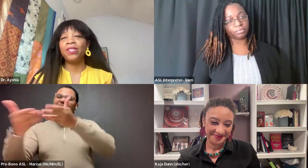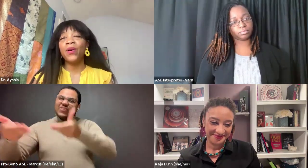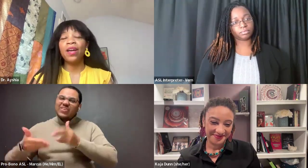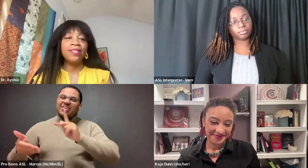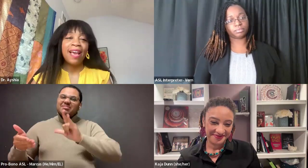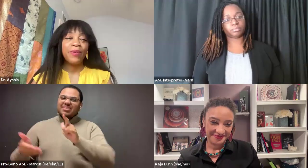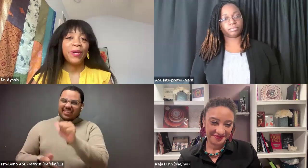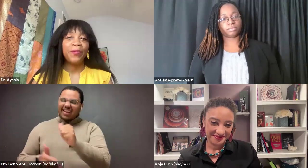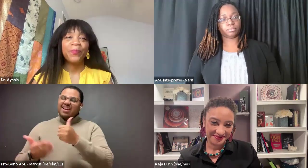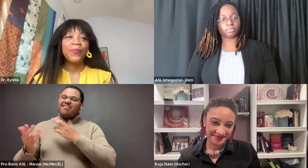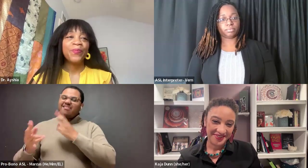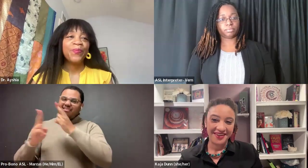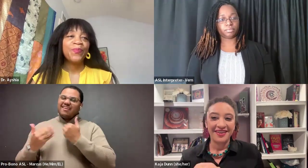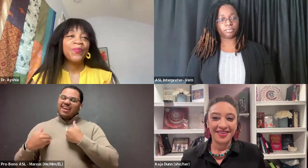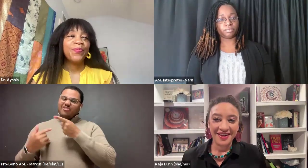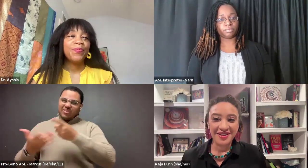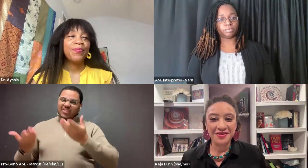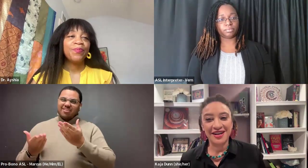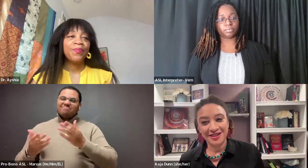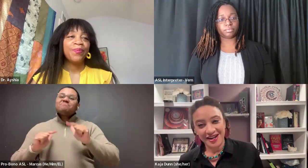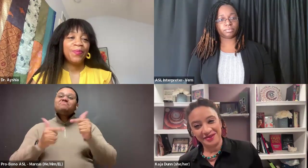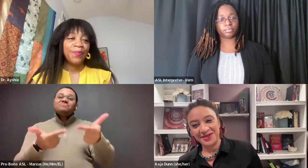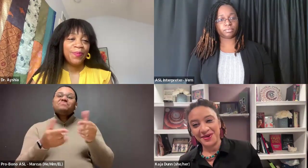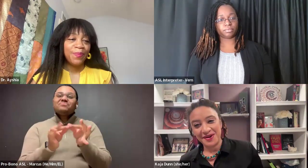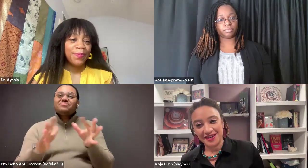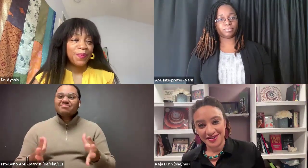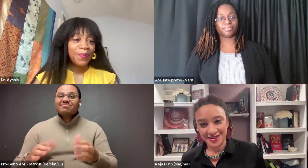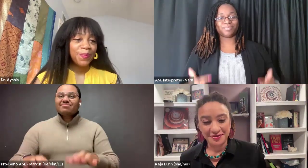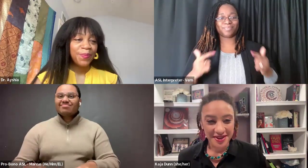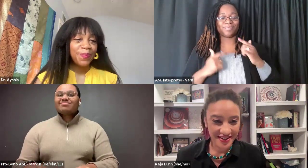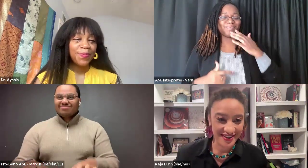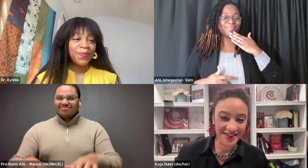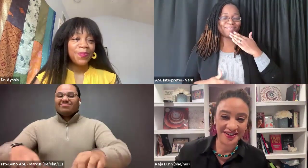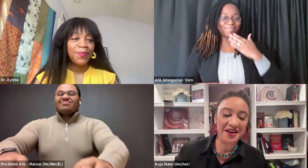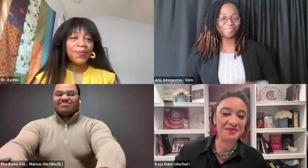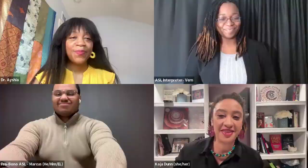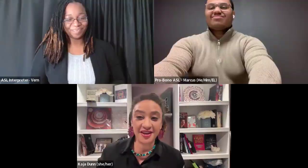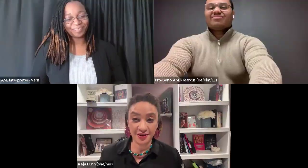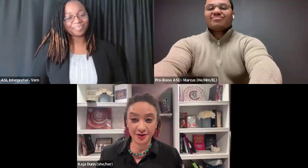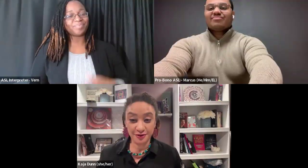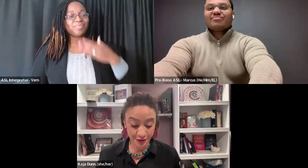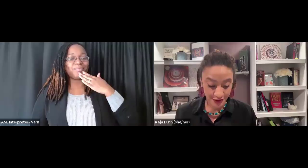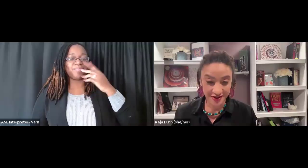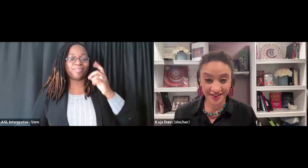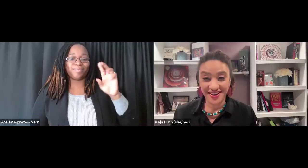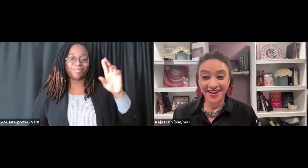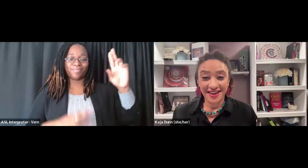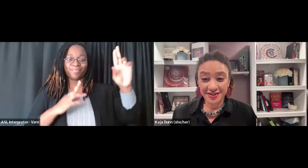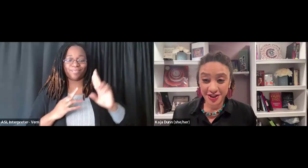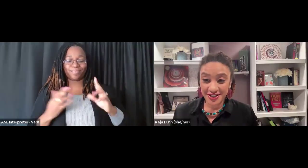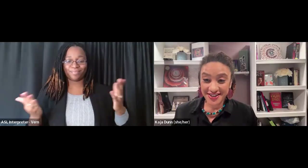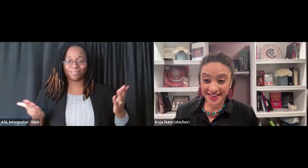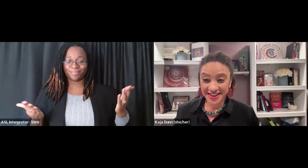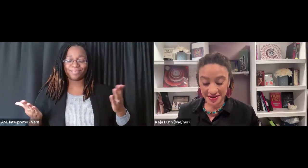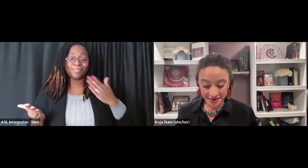Kaya. We're so honored to have you here. Thank you, Dr. A. I'm so honored to be here. Thank you for